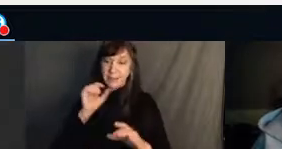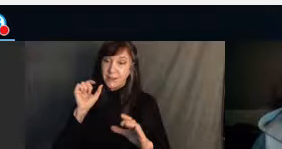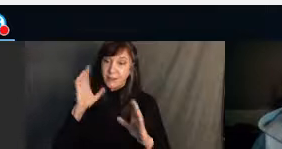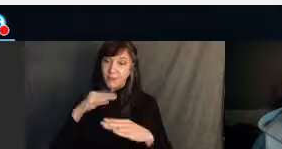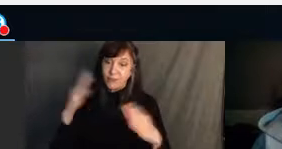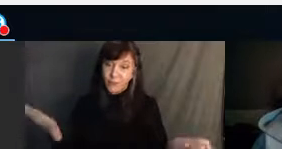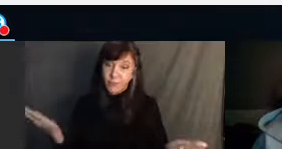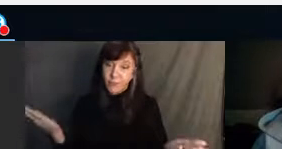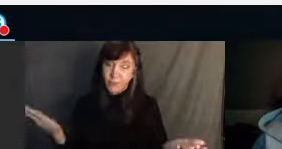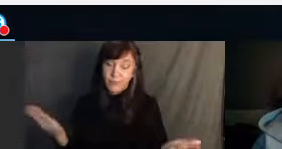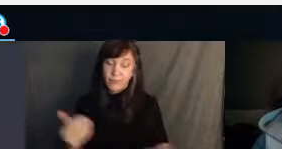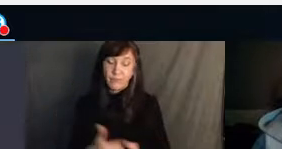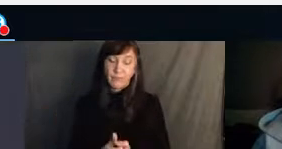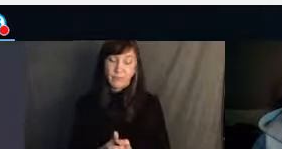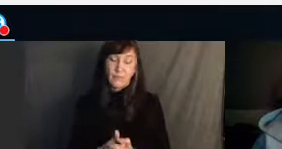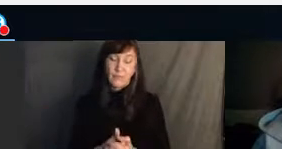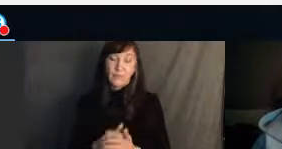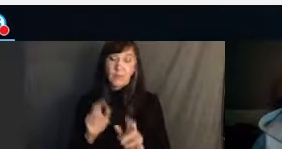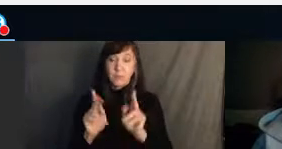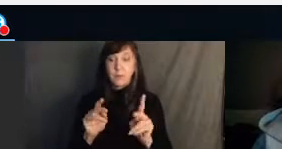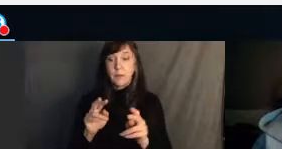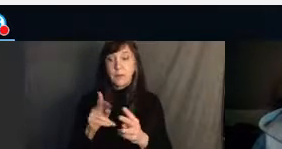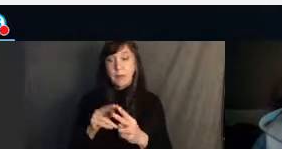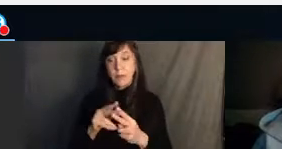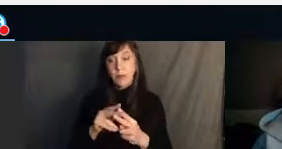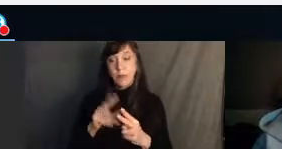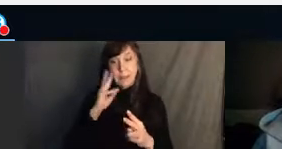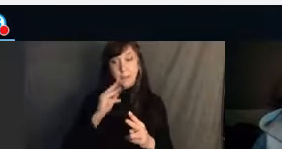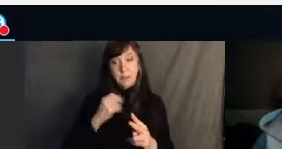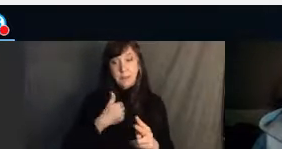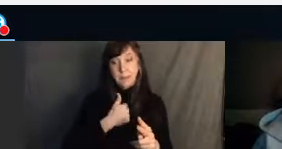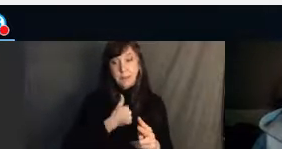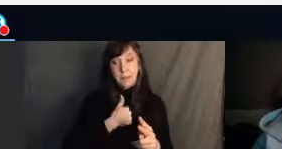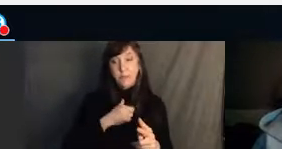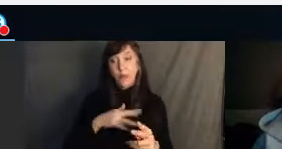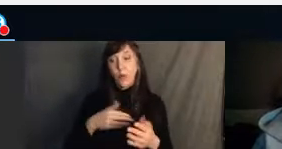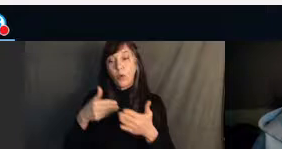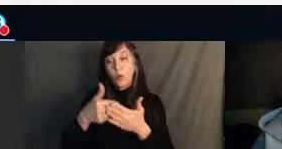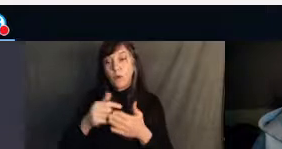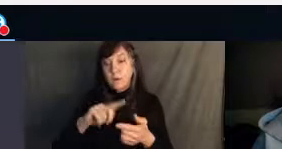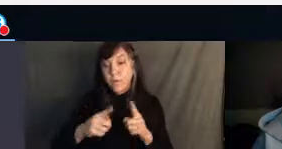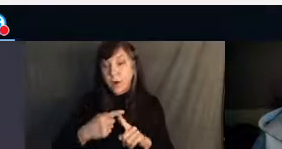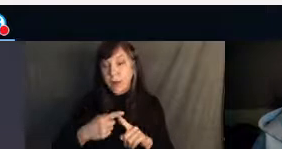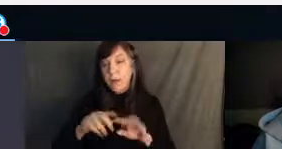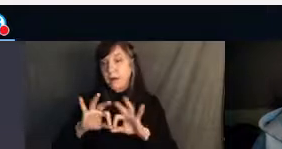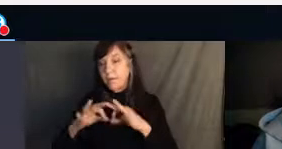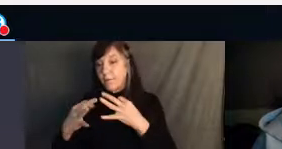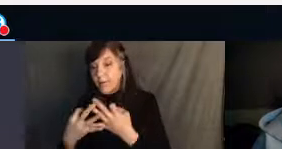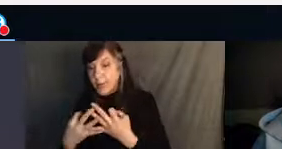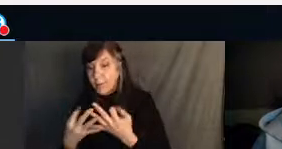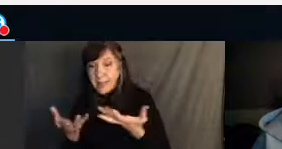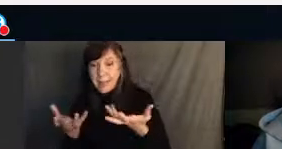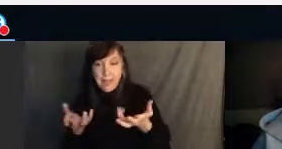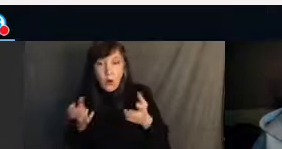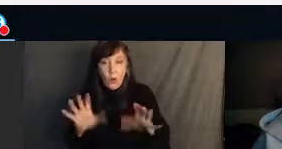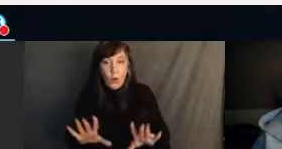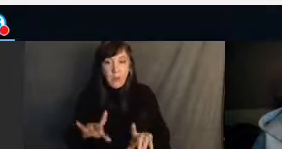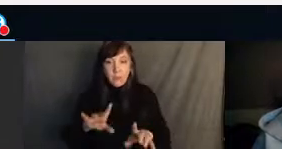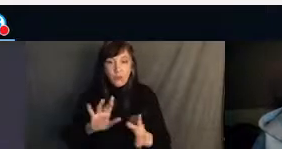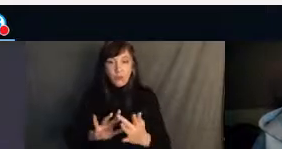A lot of folks are either experiencing themselves or it's a close friend or family member. So that's something that we were